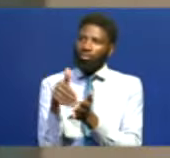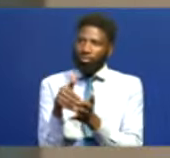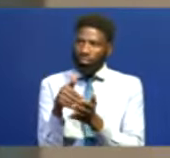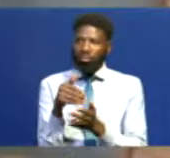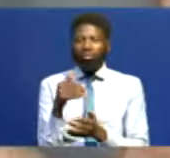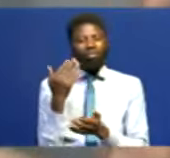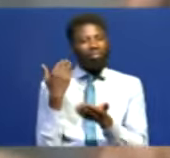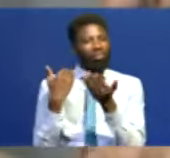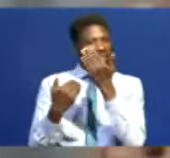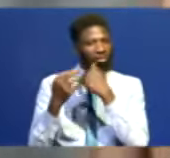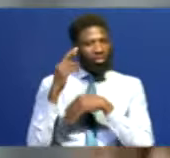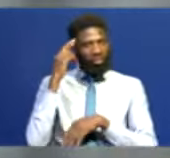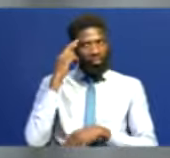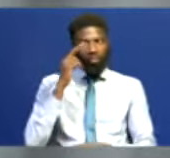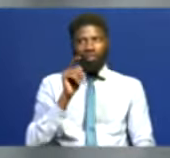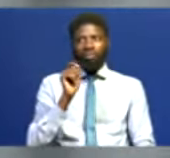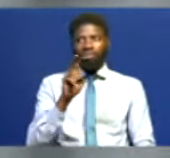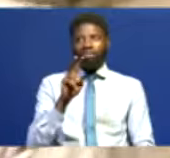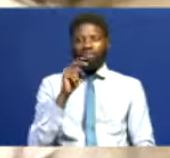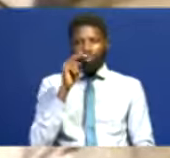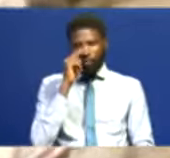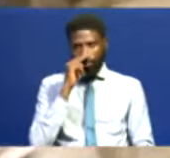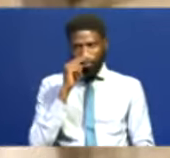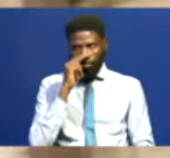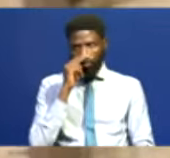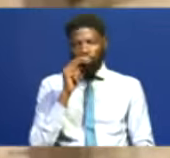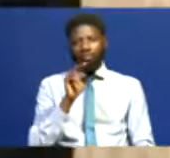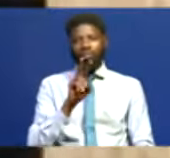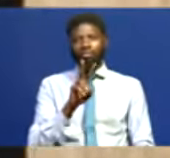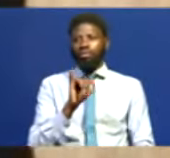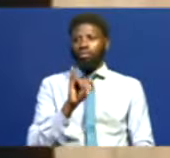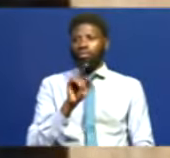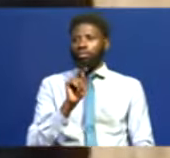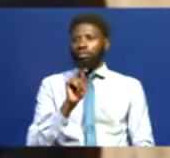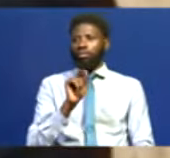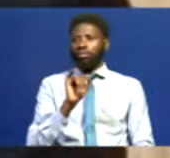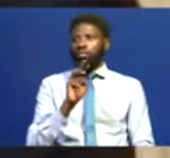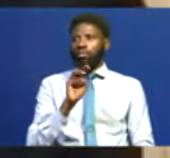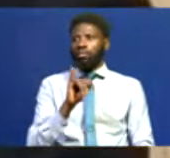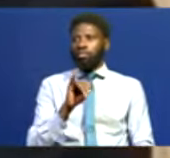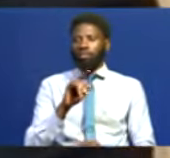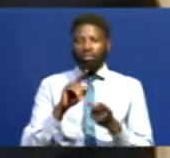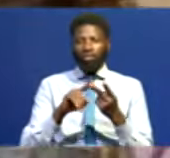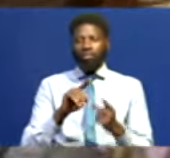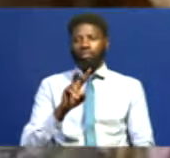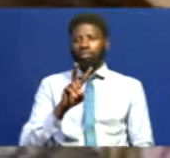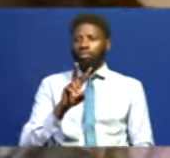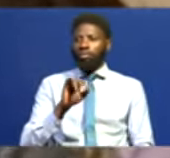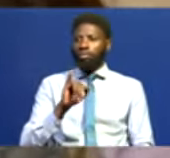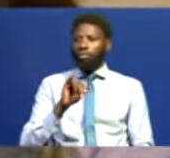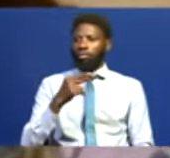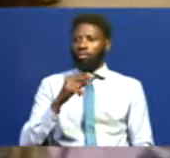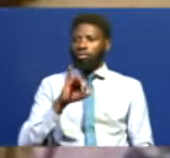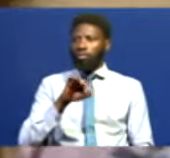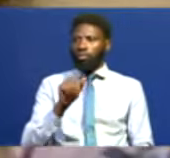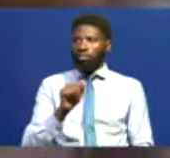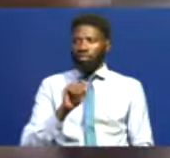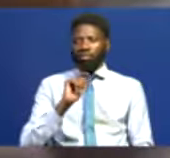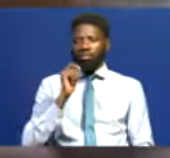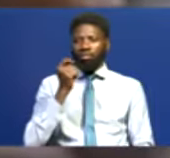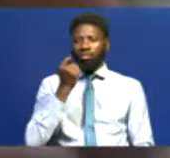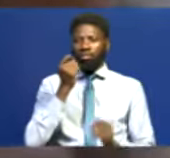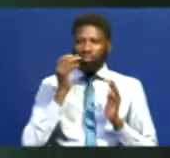memorable, iconic TV comedy shows like Vitimbi, and Vyojama Kamani that had Kenyans glued to their TV